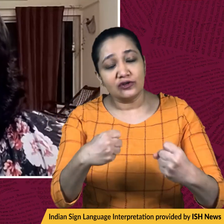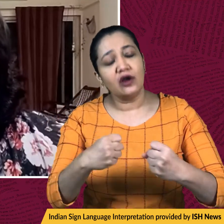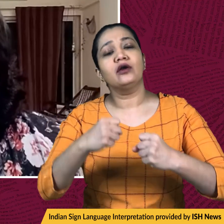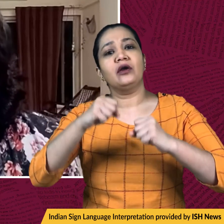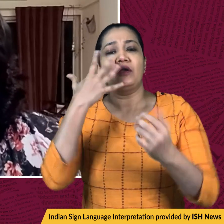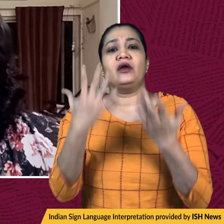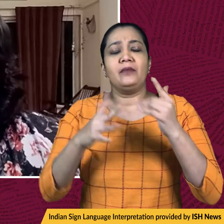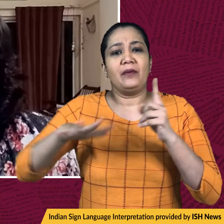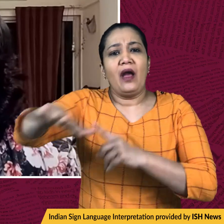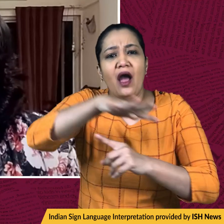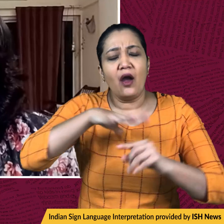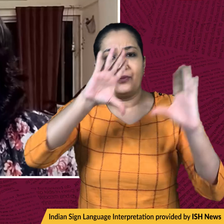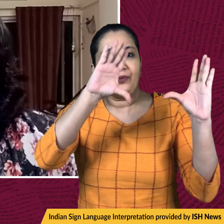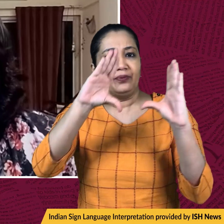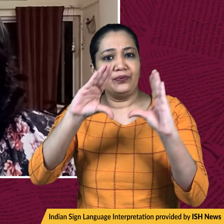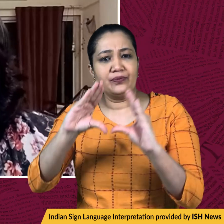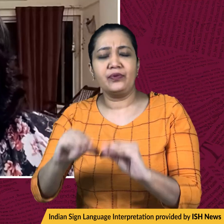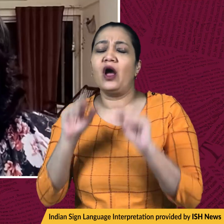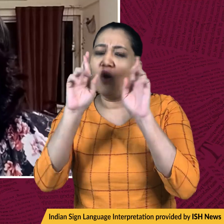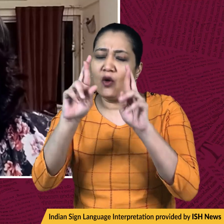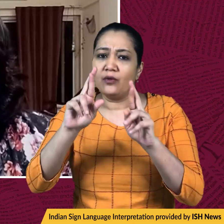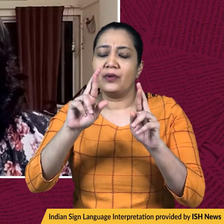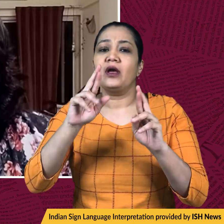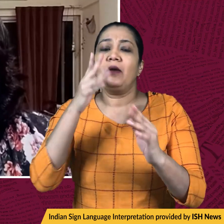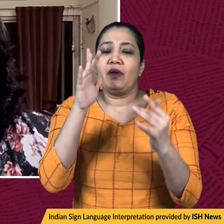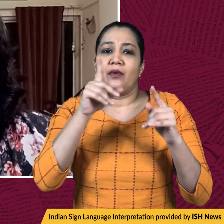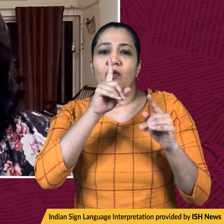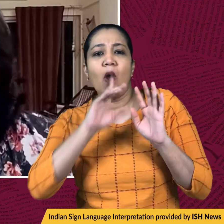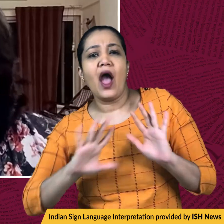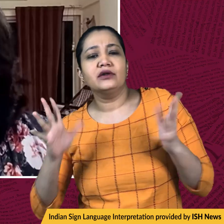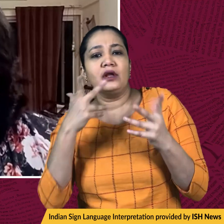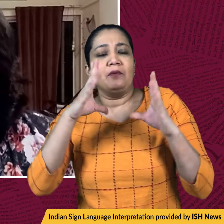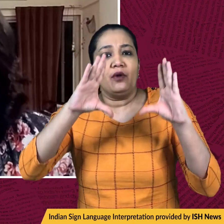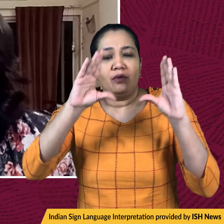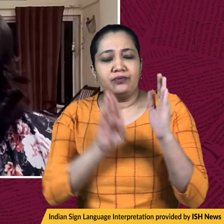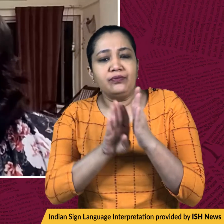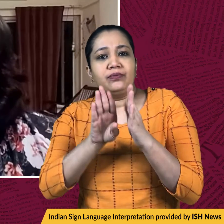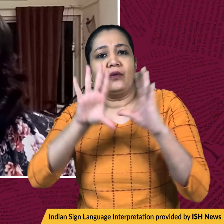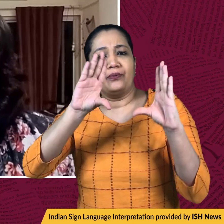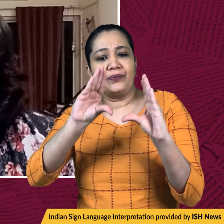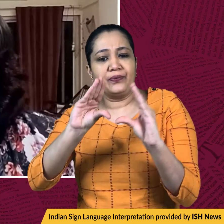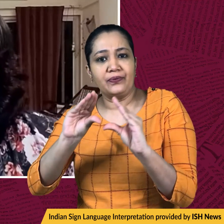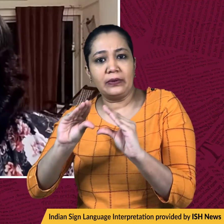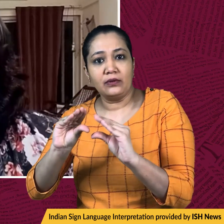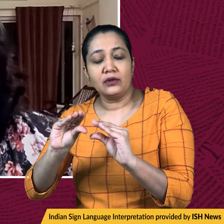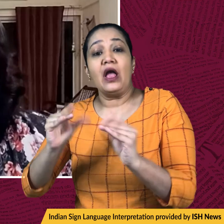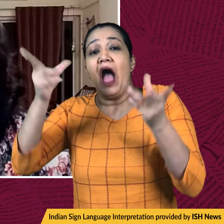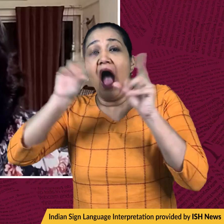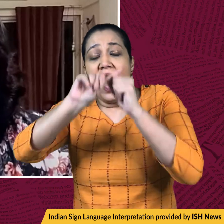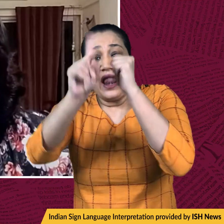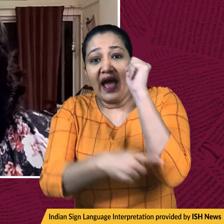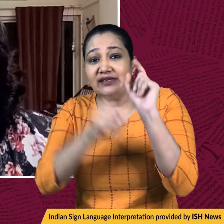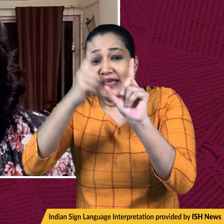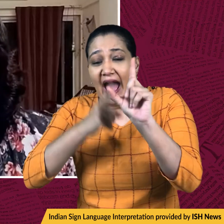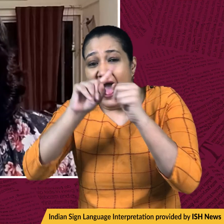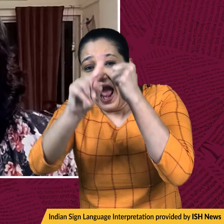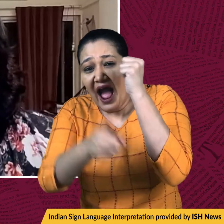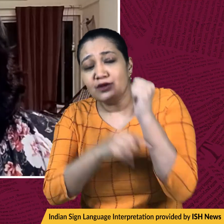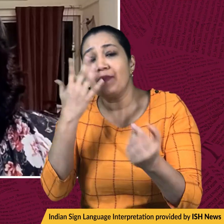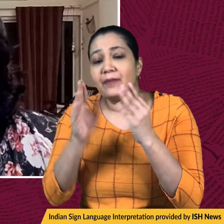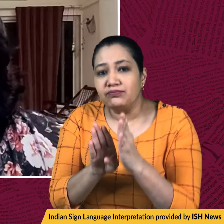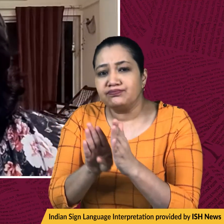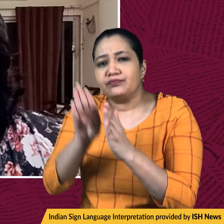also lowering seasonality. We anticipate that there will be a period of quiet before COVID-19 may come back towards the end of the